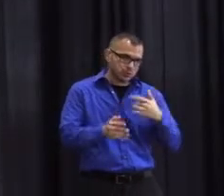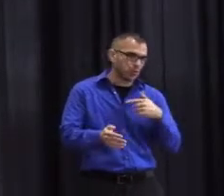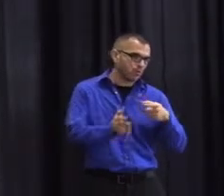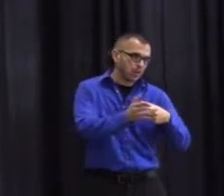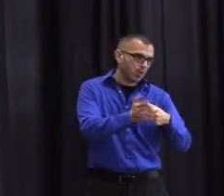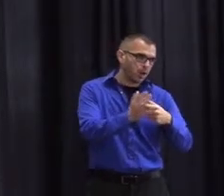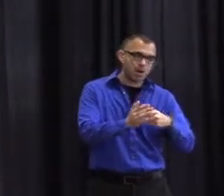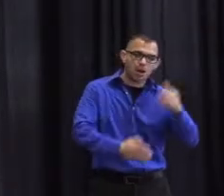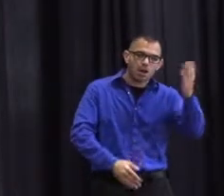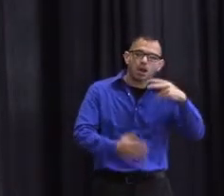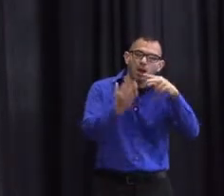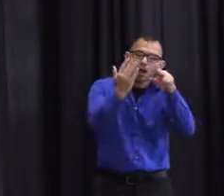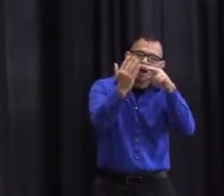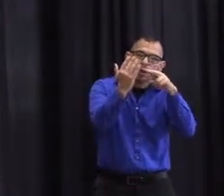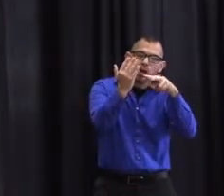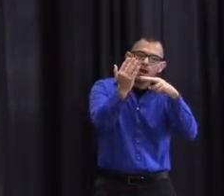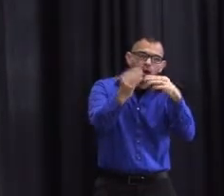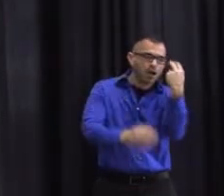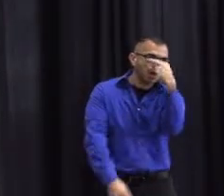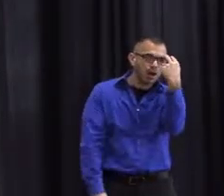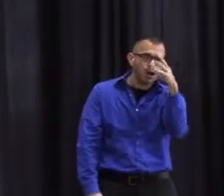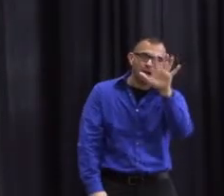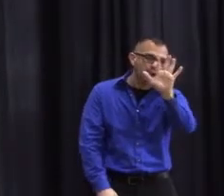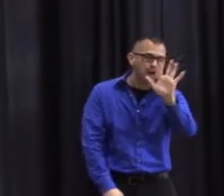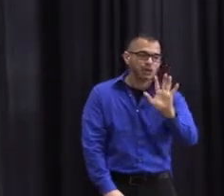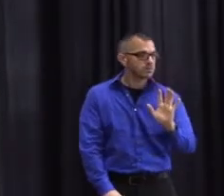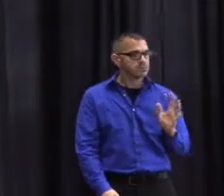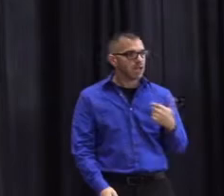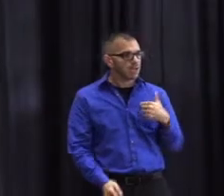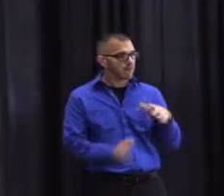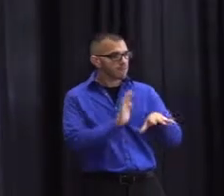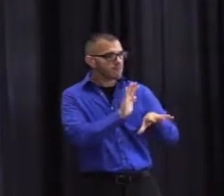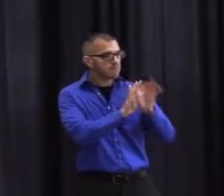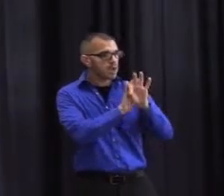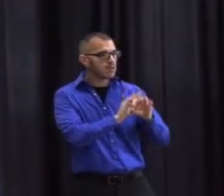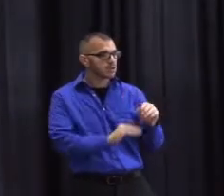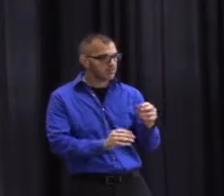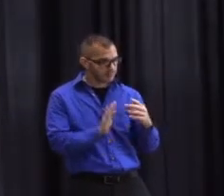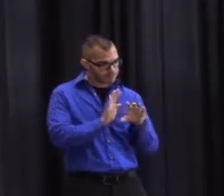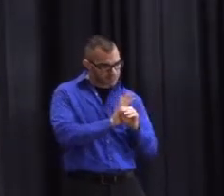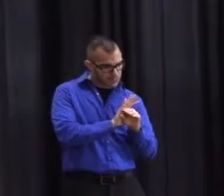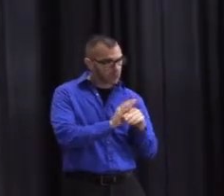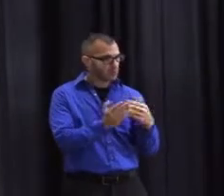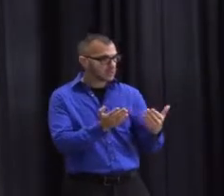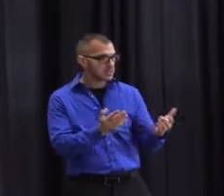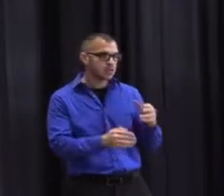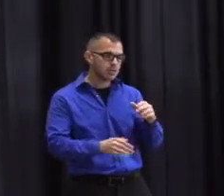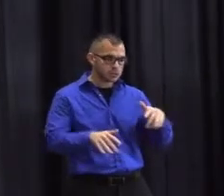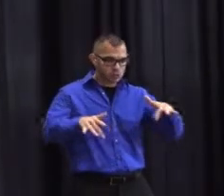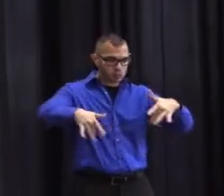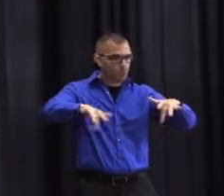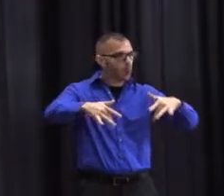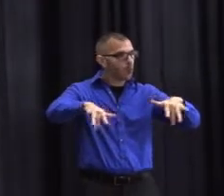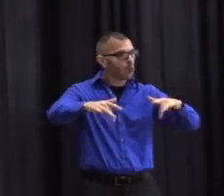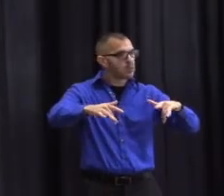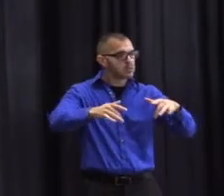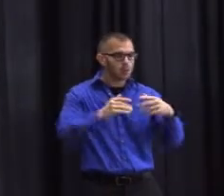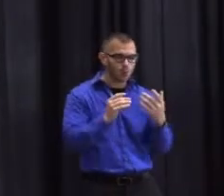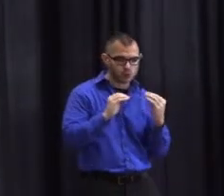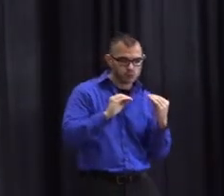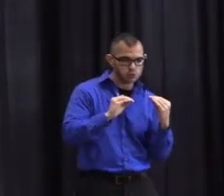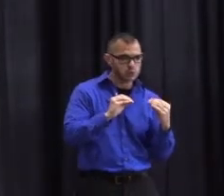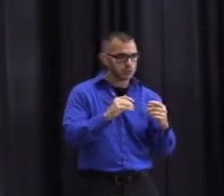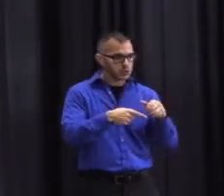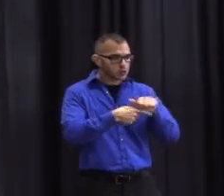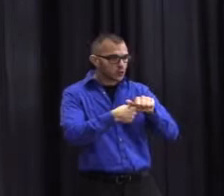lectures either. I said I can find video materials, I can find audio materials, I can find tutorials, I can